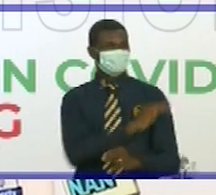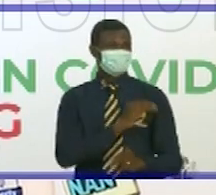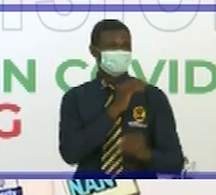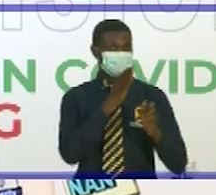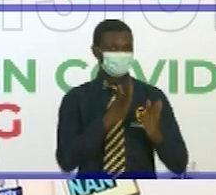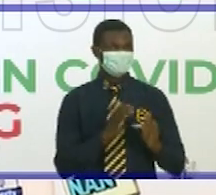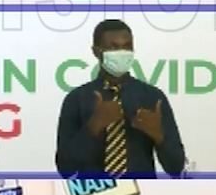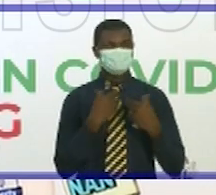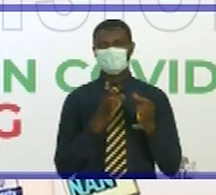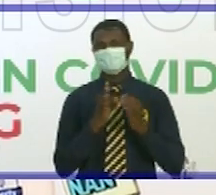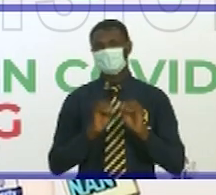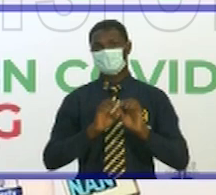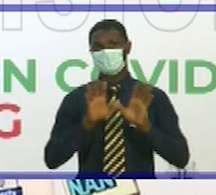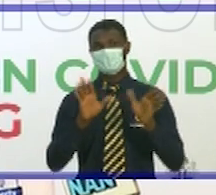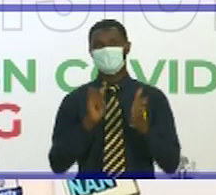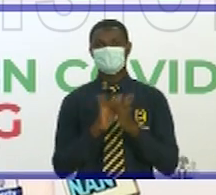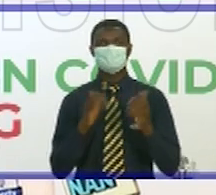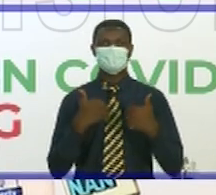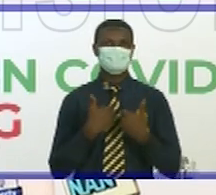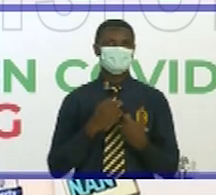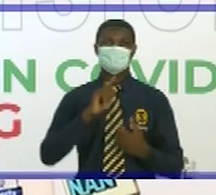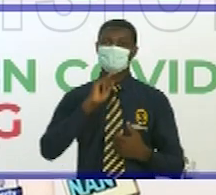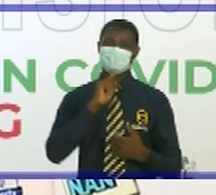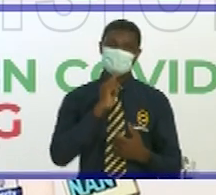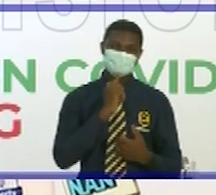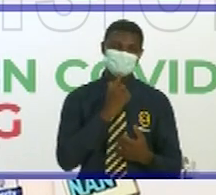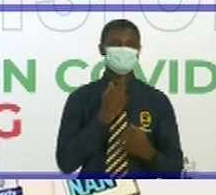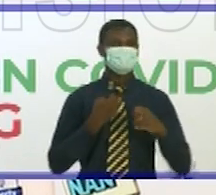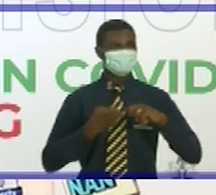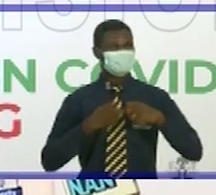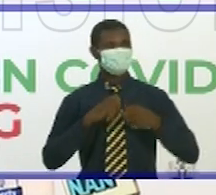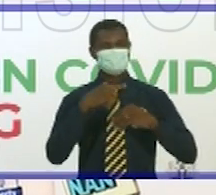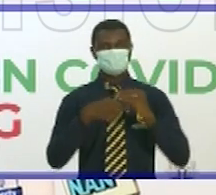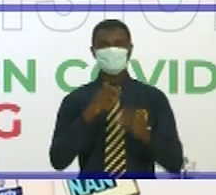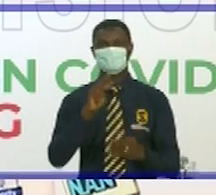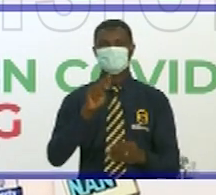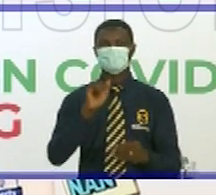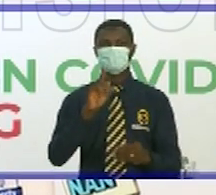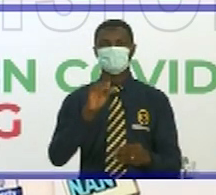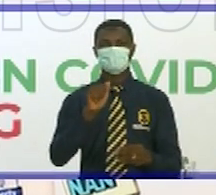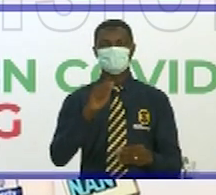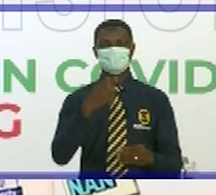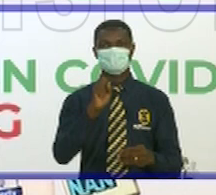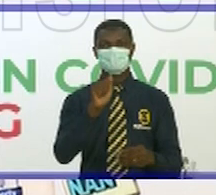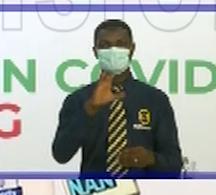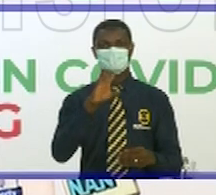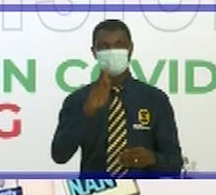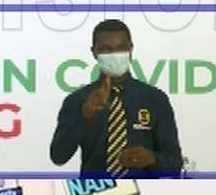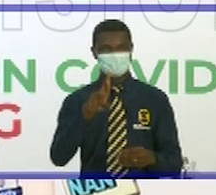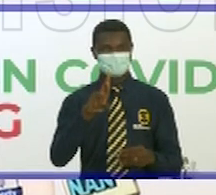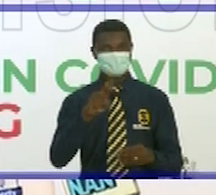we have had a serious running battle with the Madagascar COVID-19 remedy.